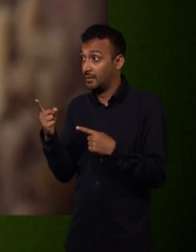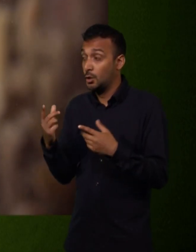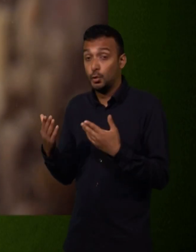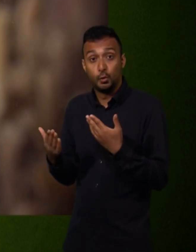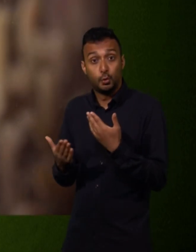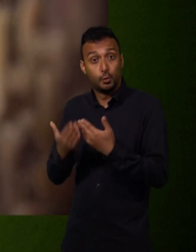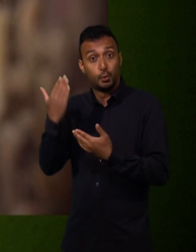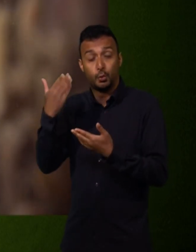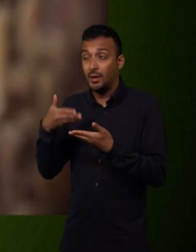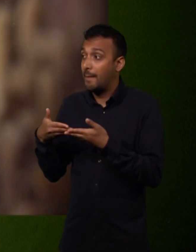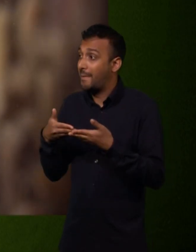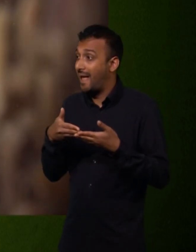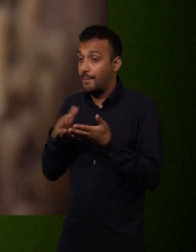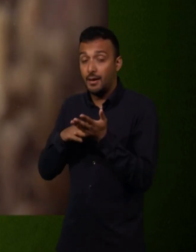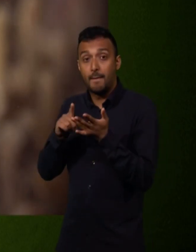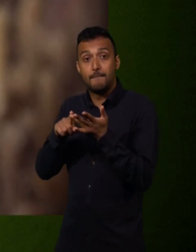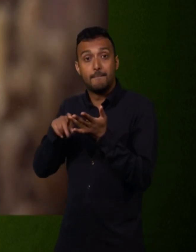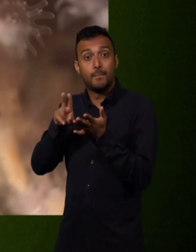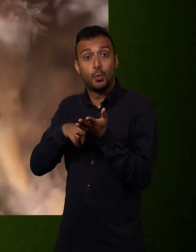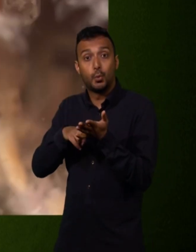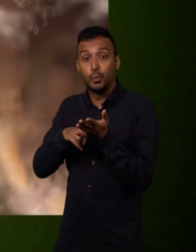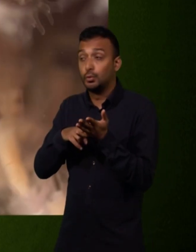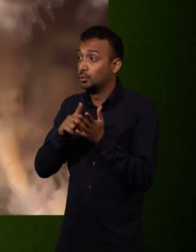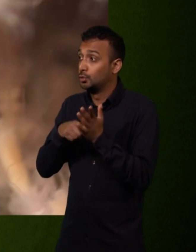jellyfish drifts off in the current.